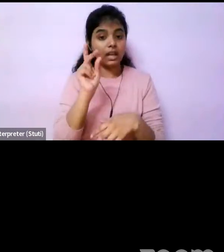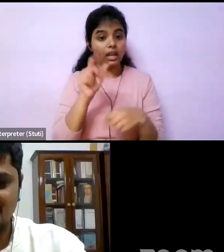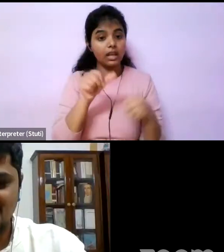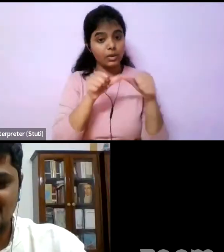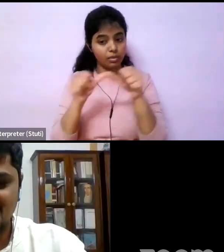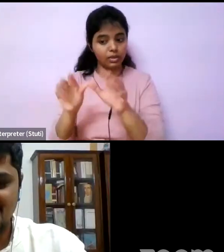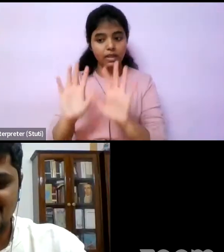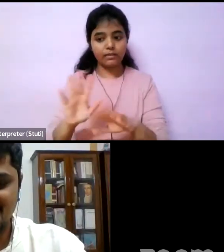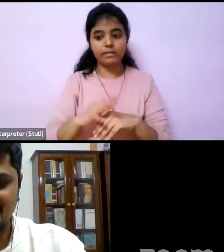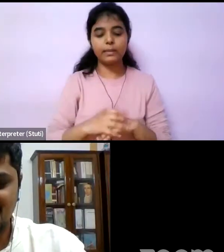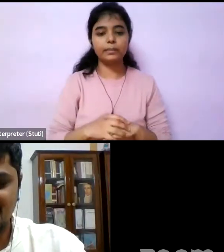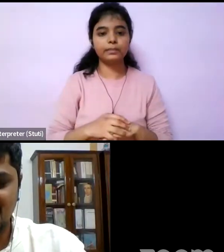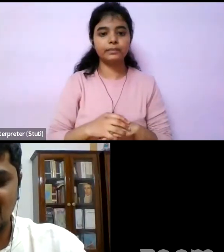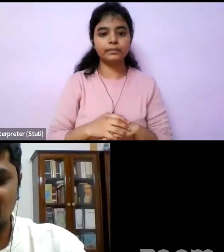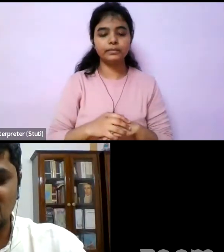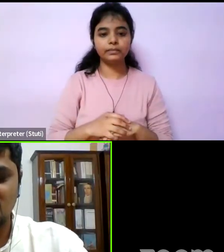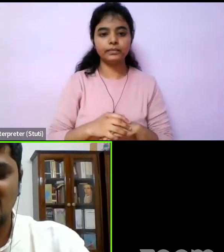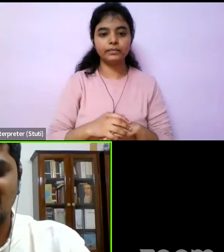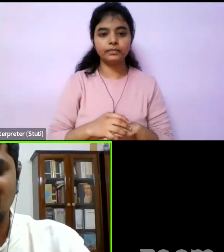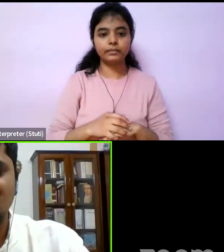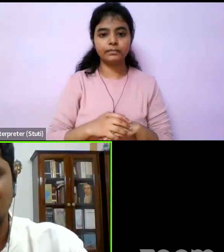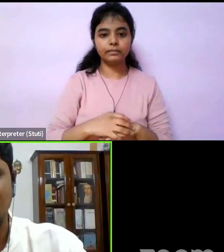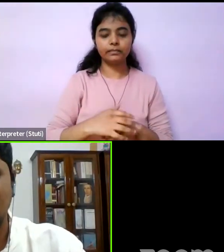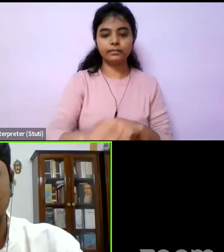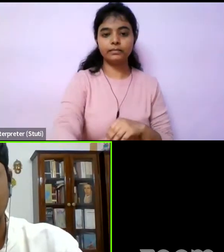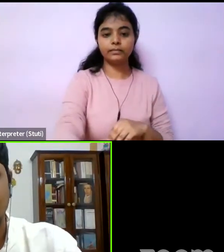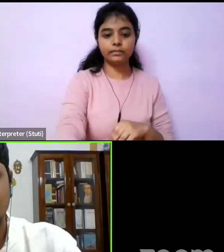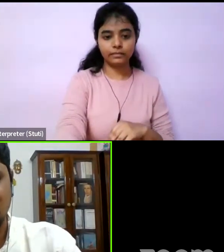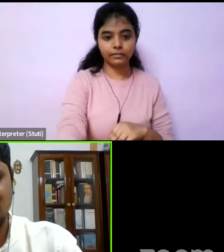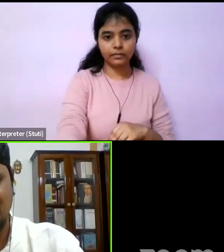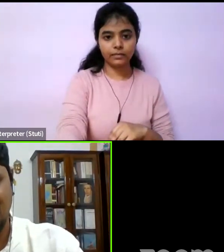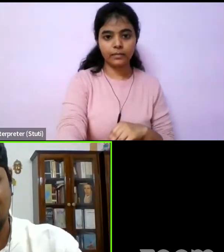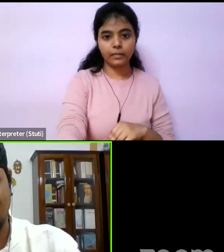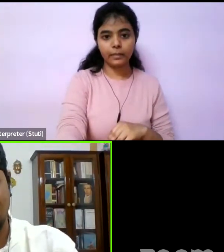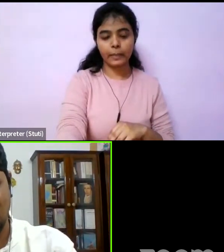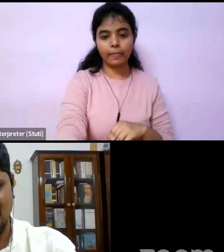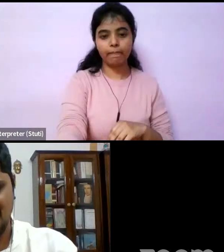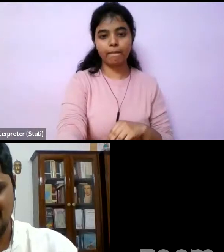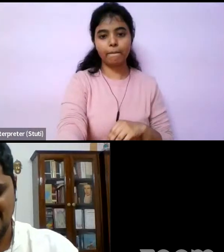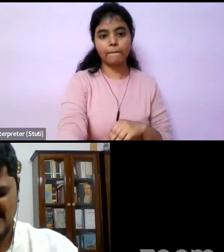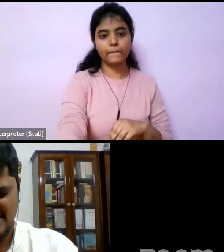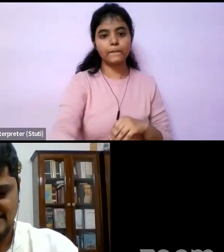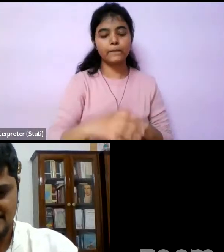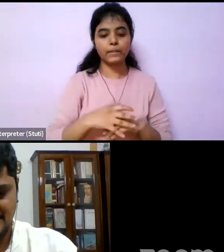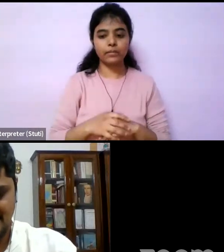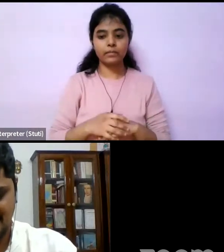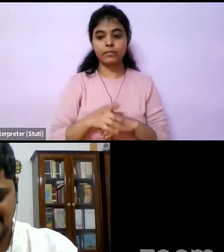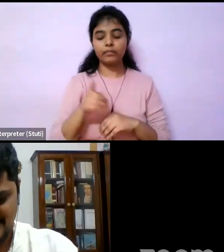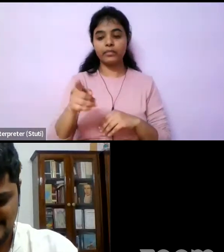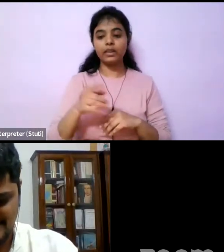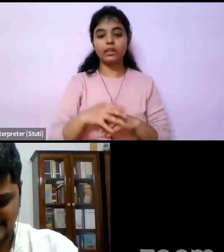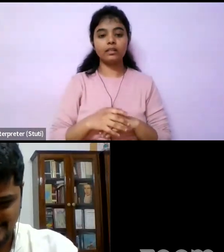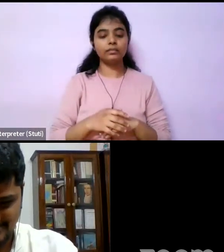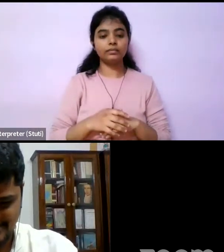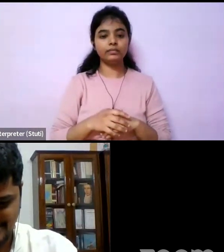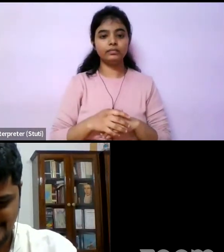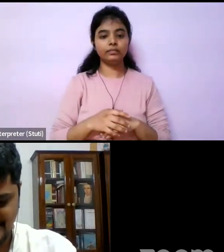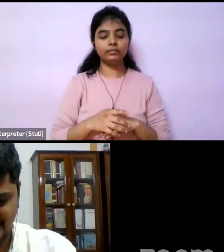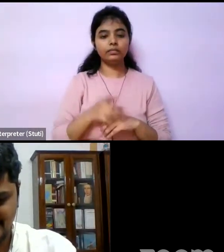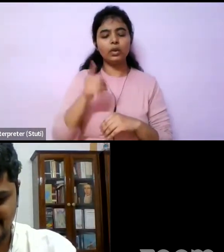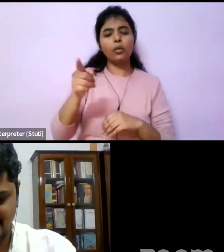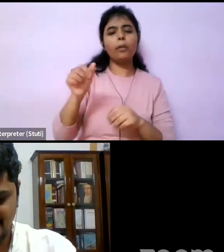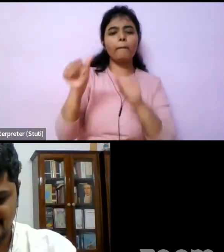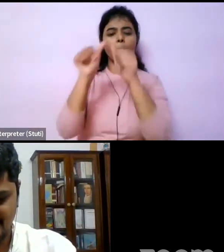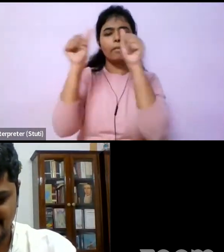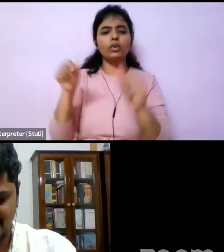there in the chat box. I'll just read might as that well. out. Yes. Yeah. You have traced a transition from the cure model to